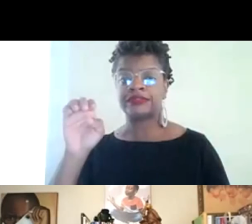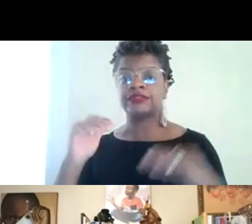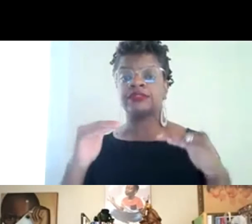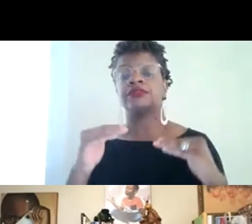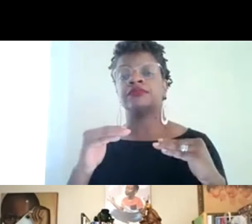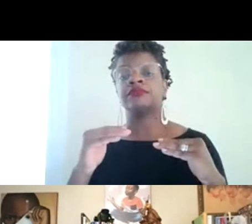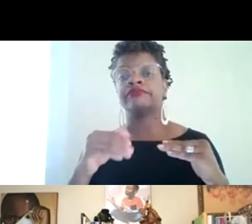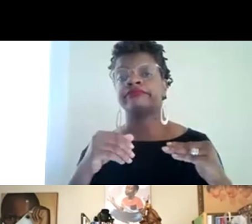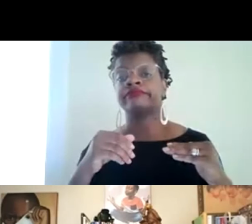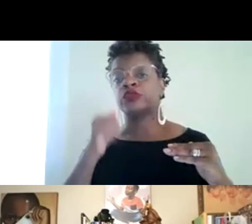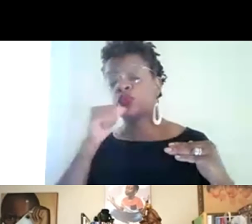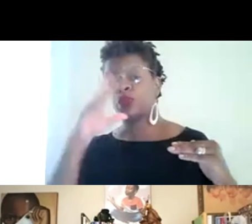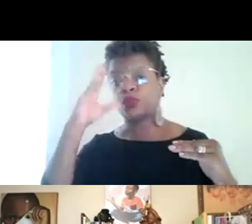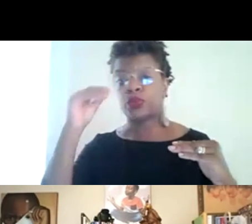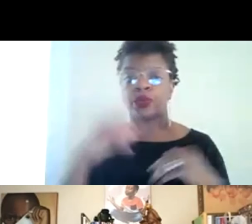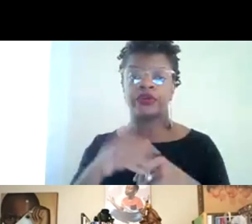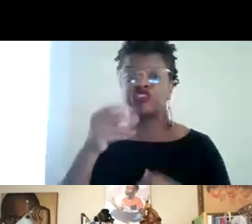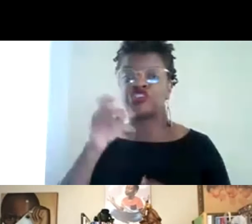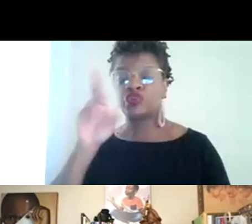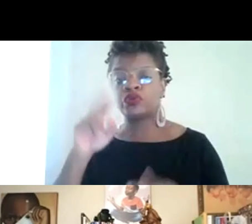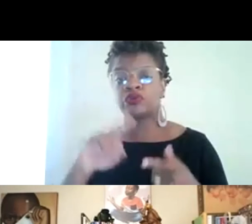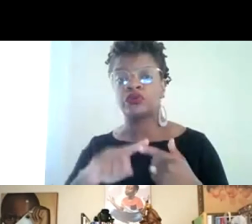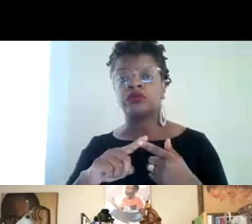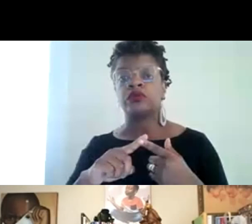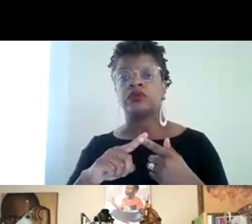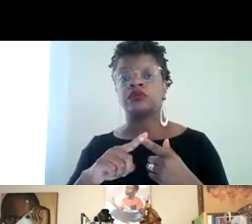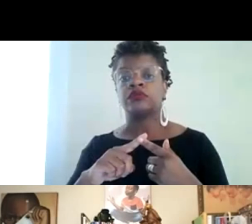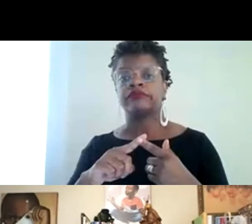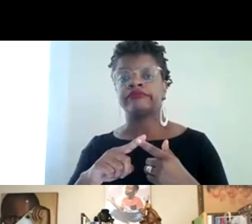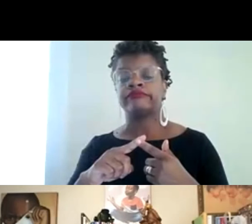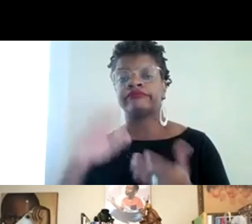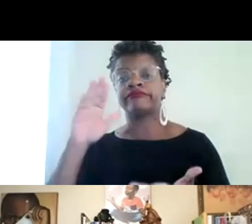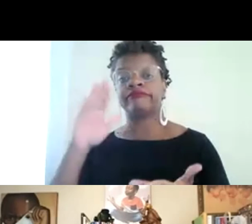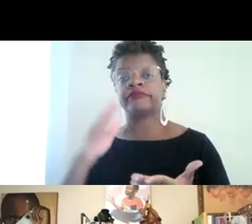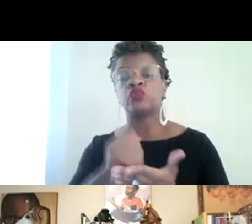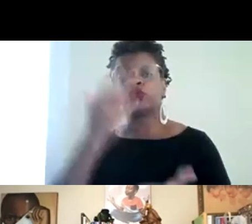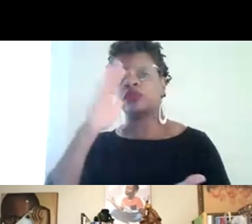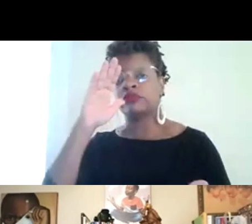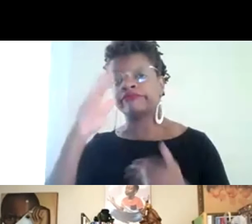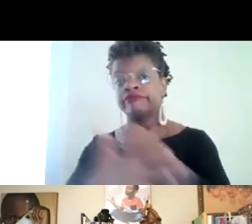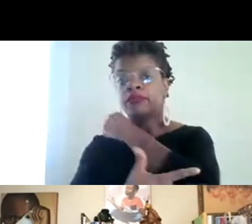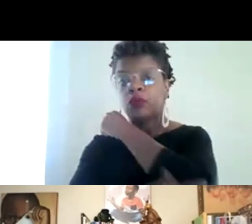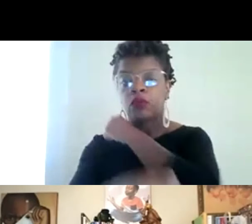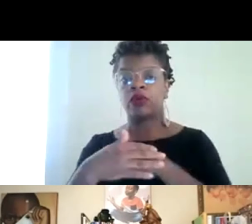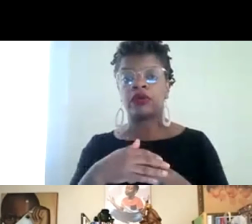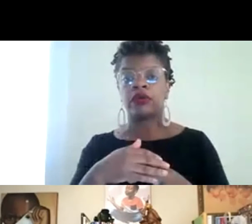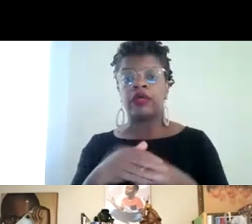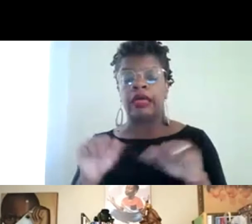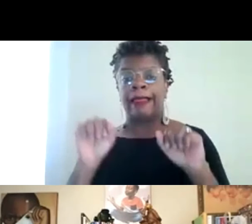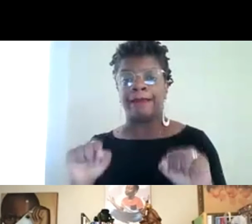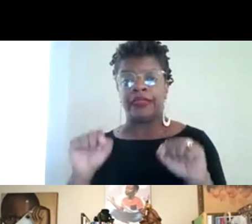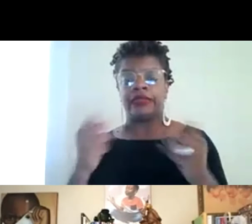gender, socioeconomic status, ability or disability, that they have access to the things that you